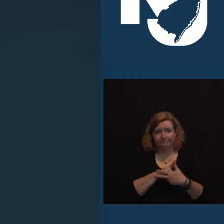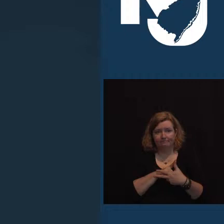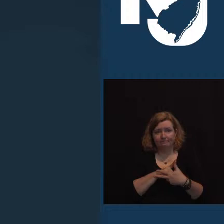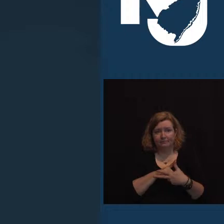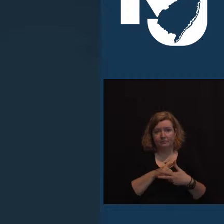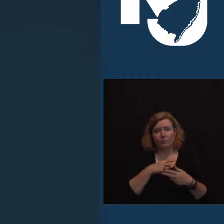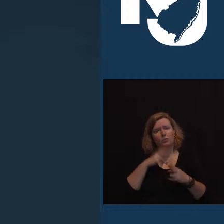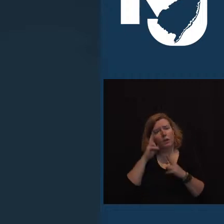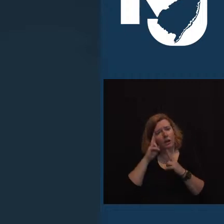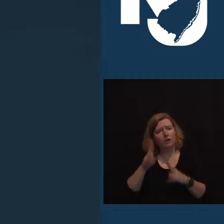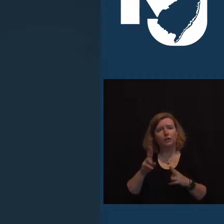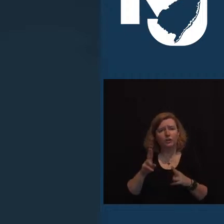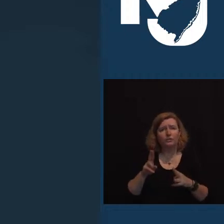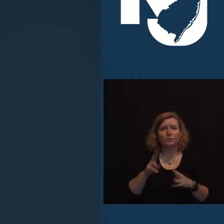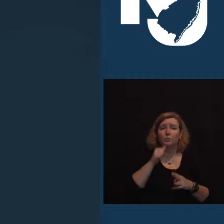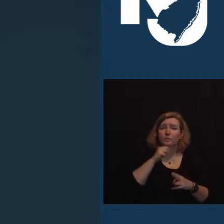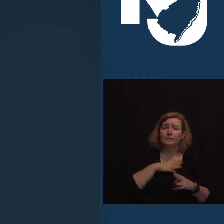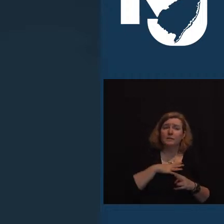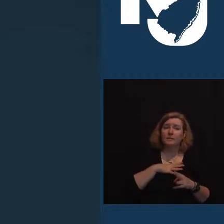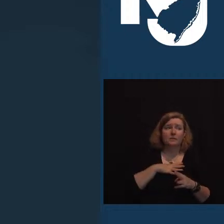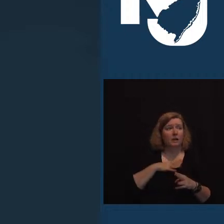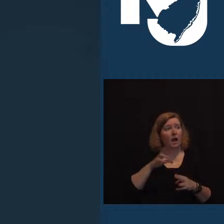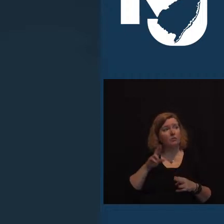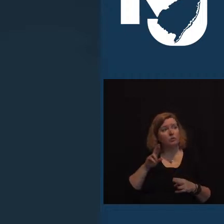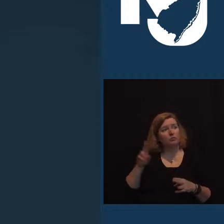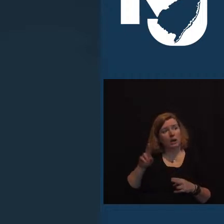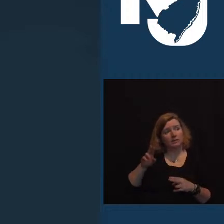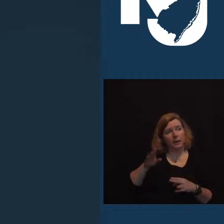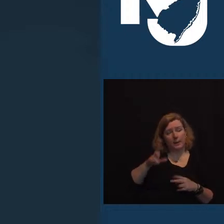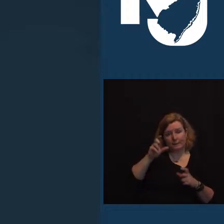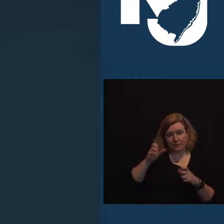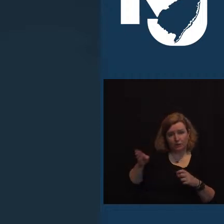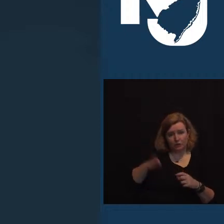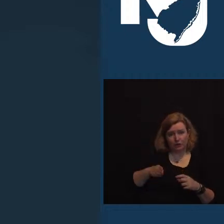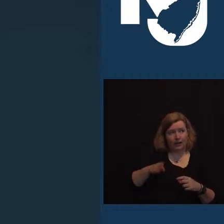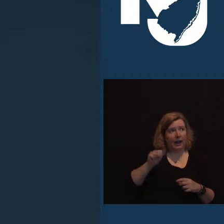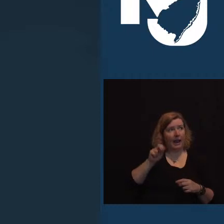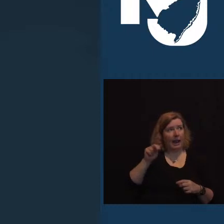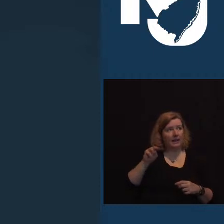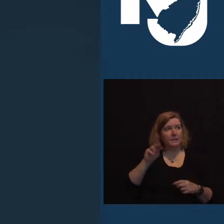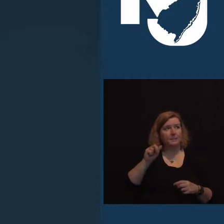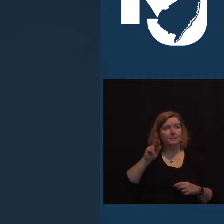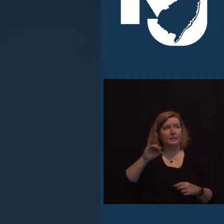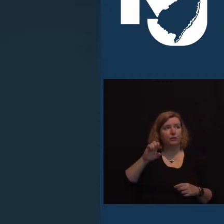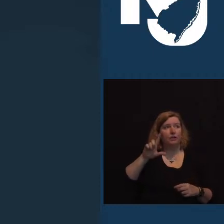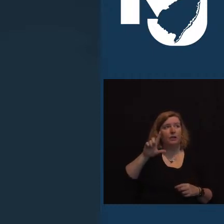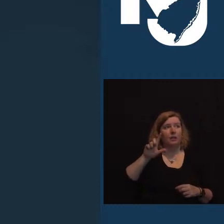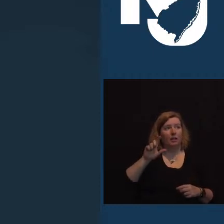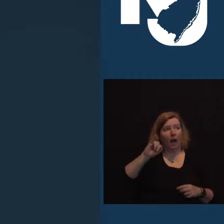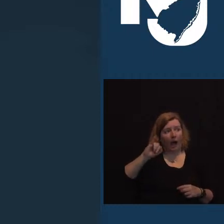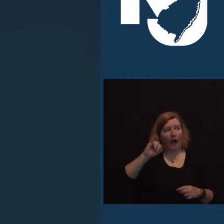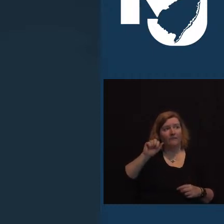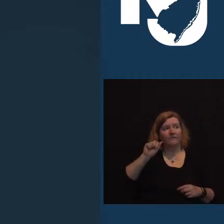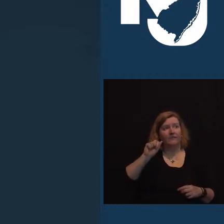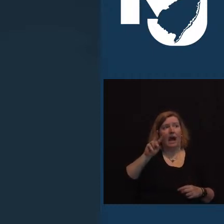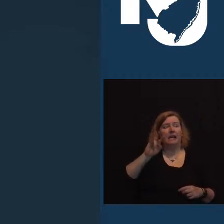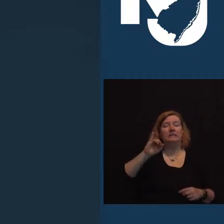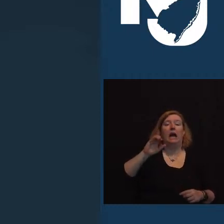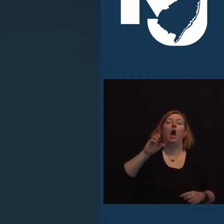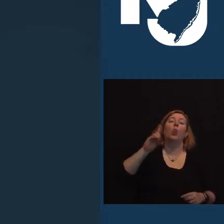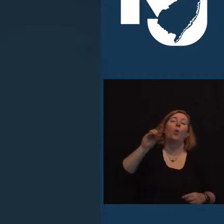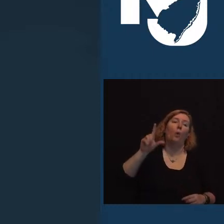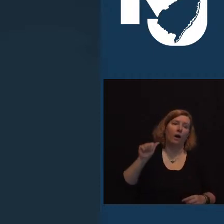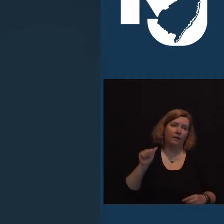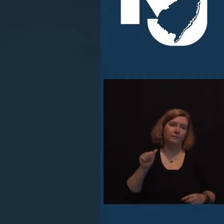honoring the life of the woman on the right there, Anne Marie Iavacola. Anne Marie lived in the Williamstown section